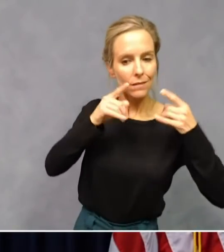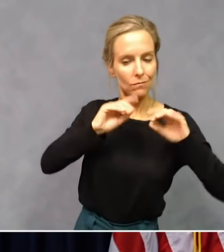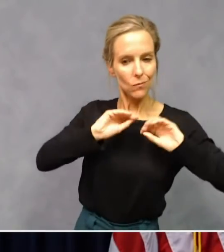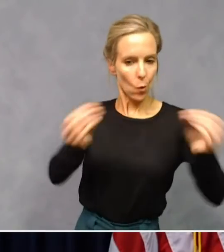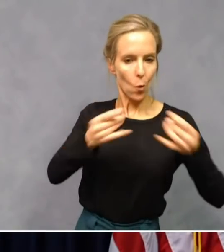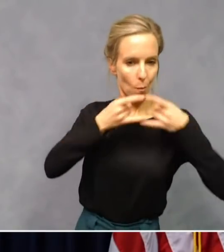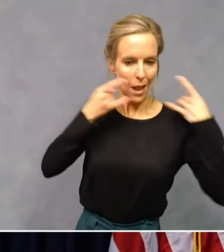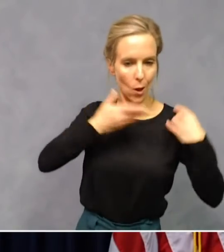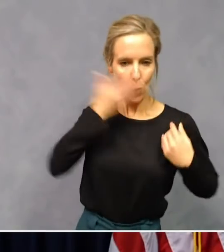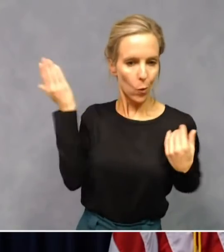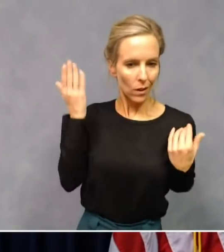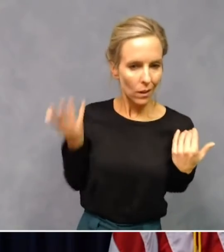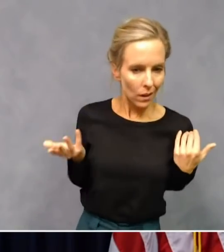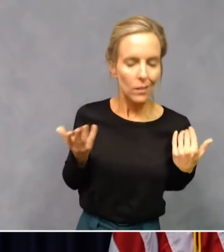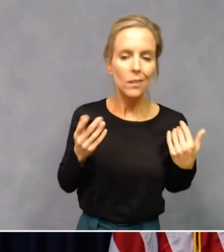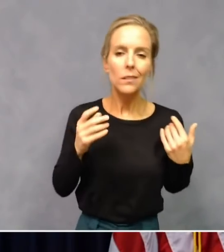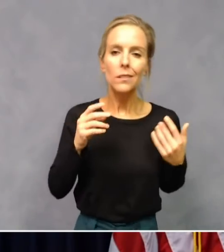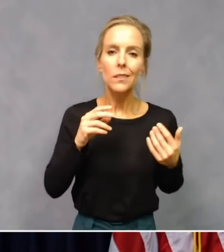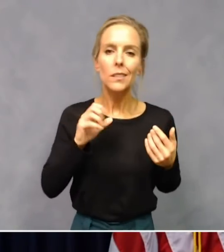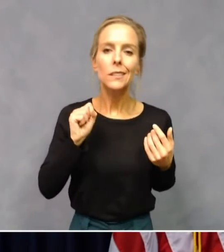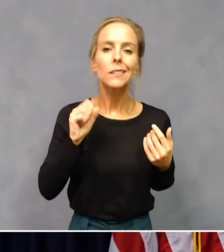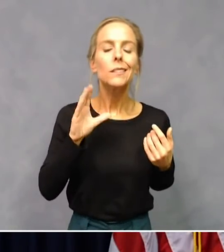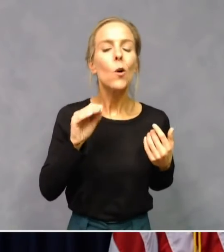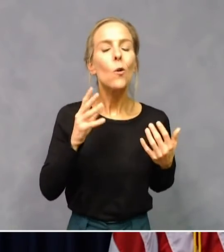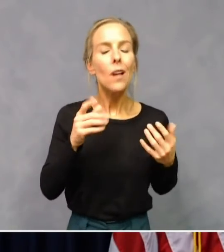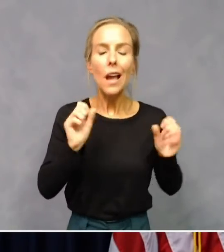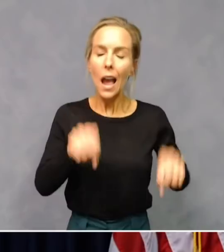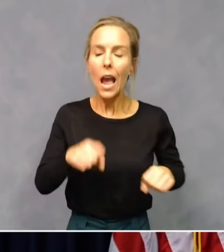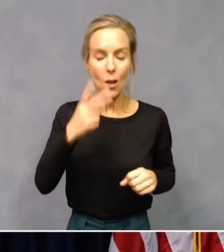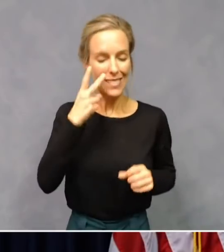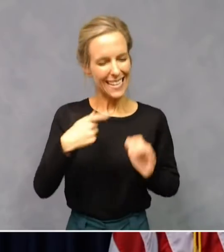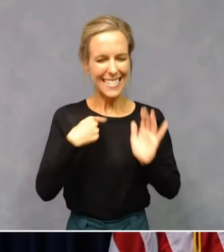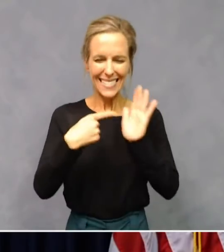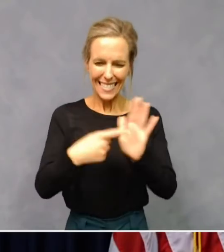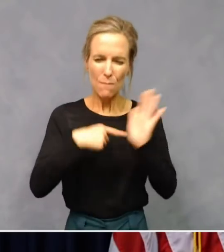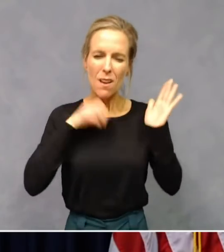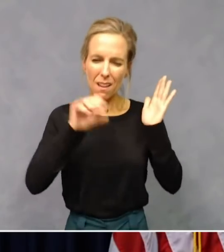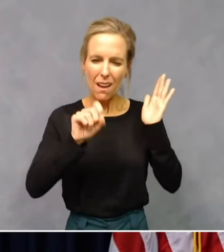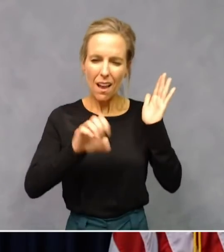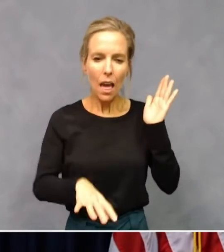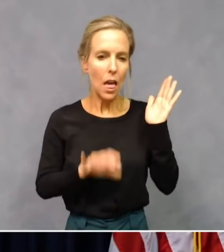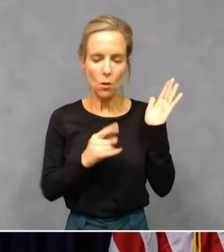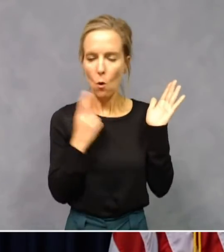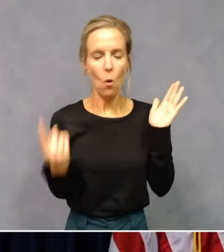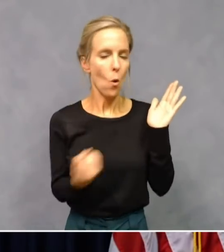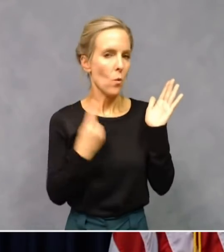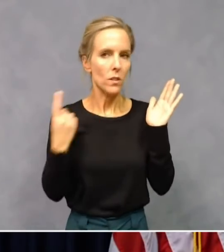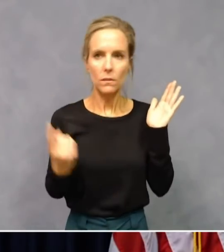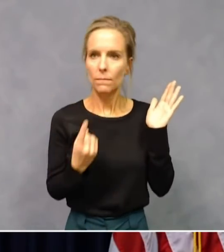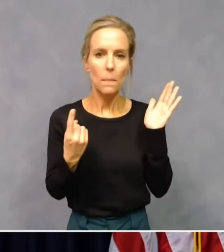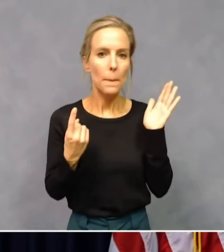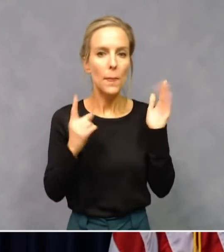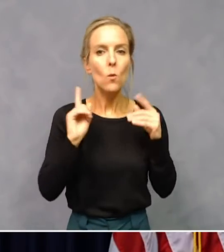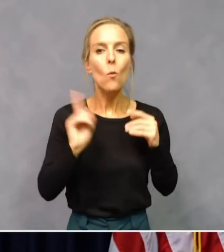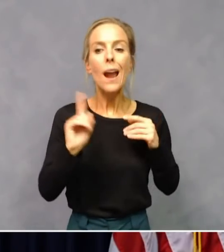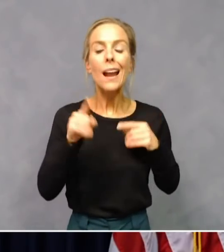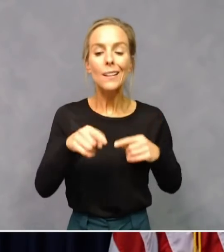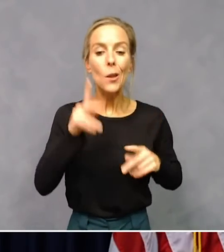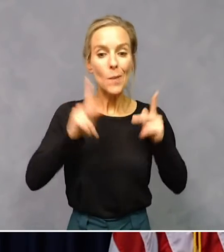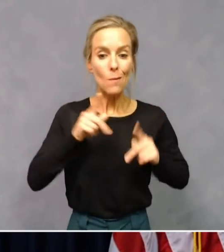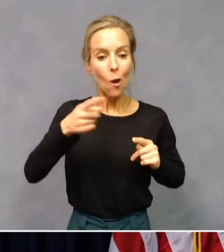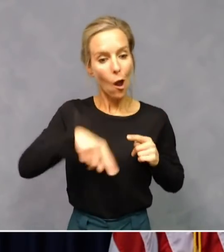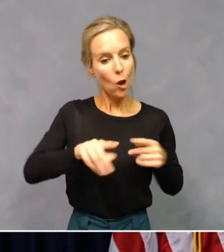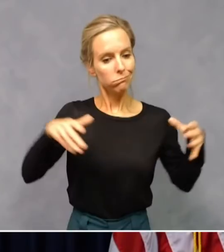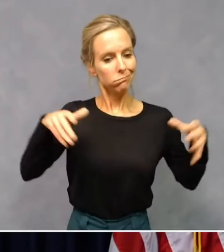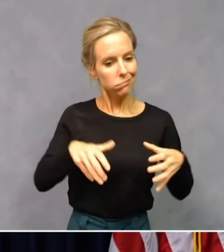these, the examples I just gave, Stu, it's almost always where people have taken off their